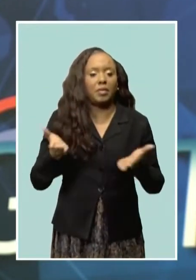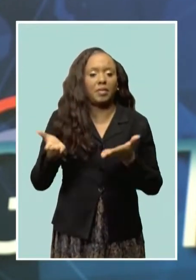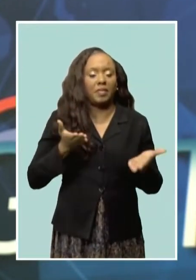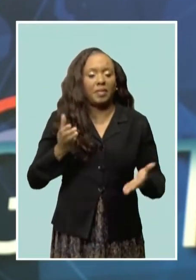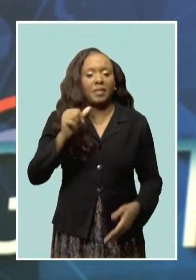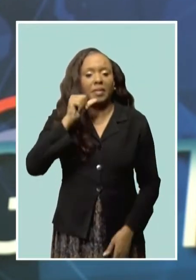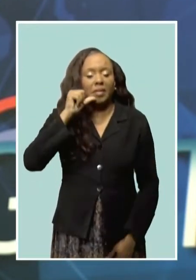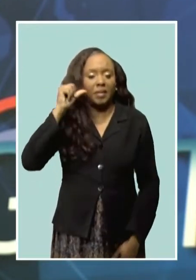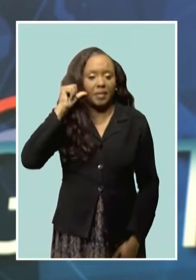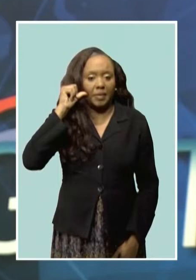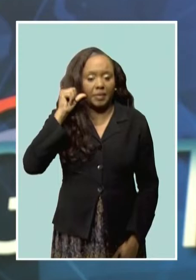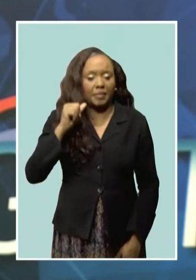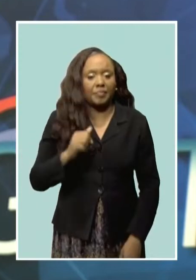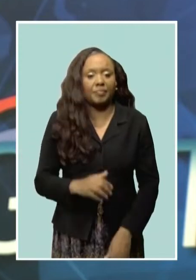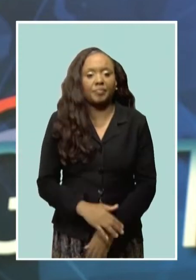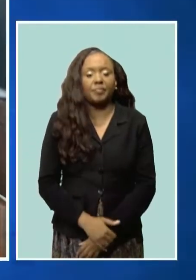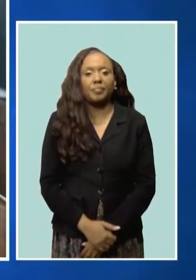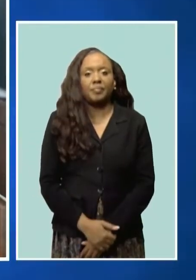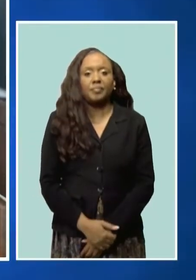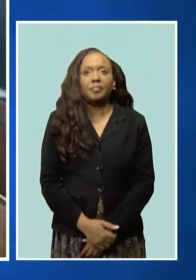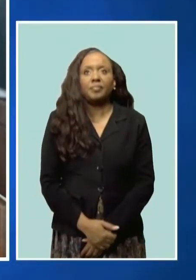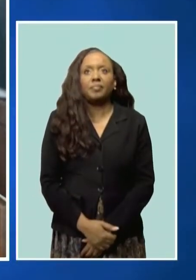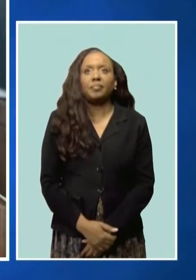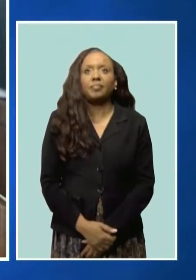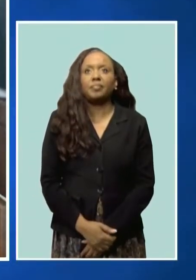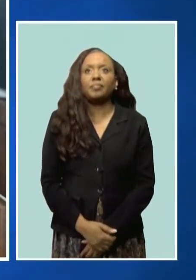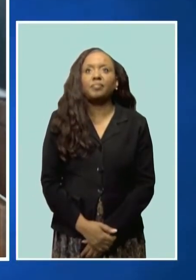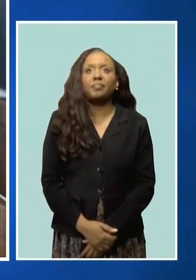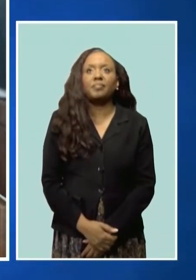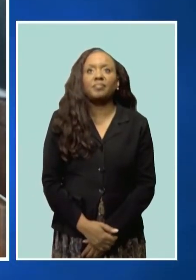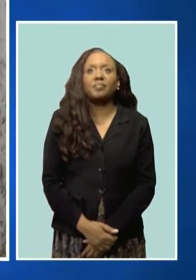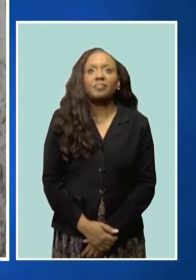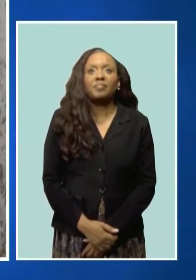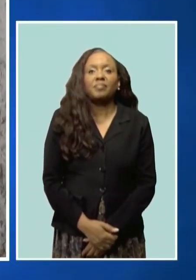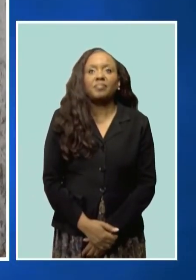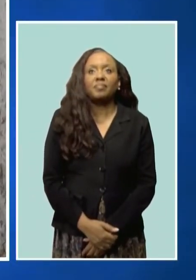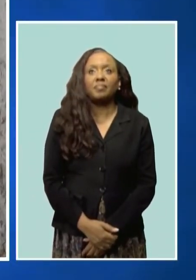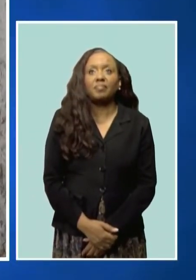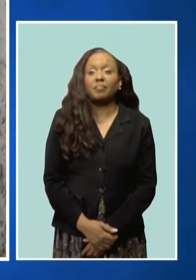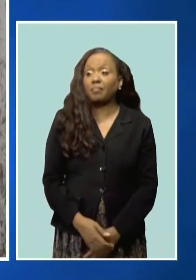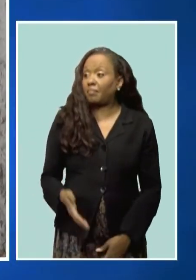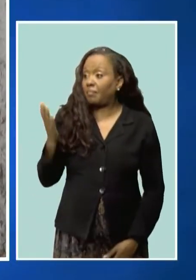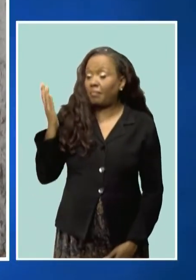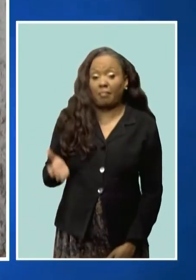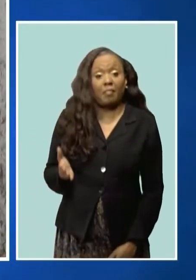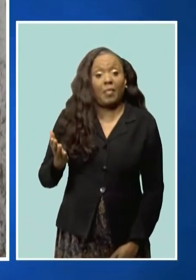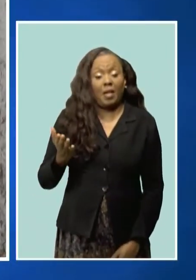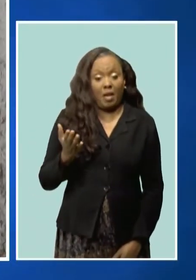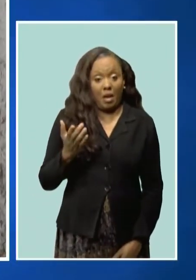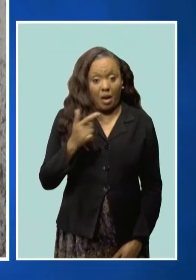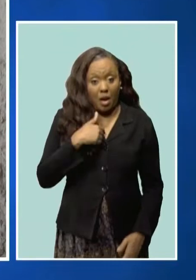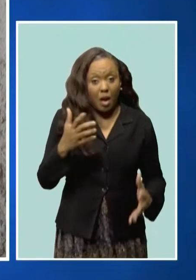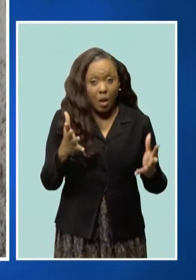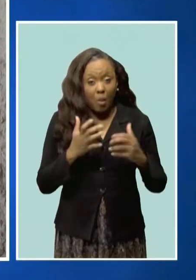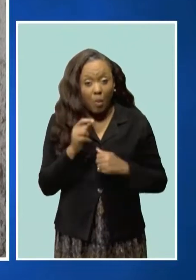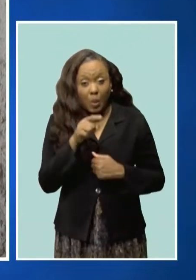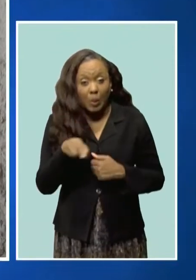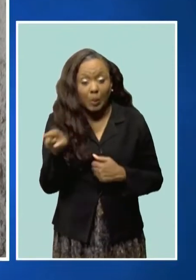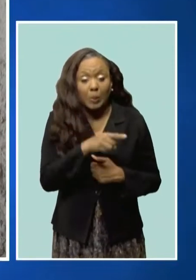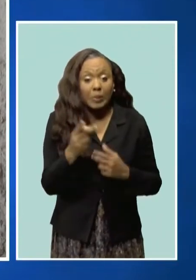Bay Street. I want those of you who are minded to see this as a possible path for advancement.